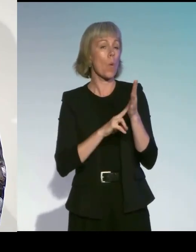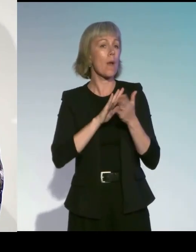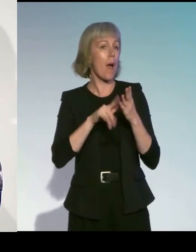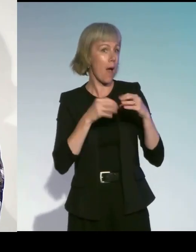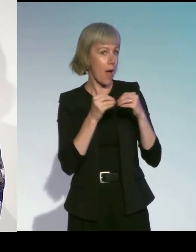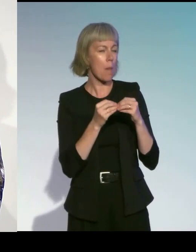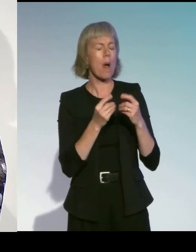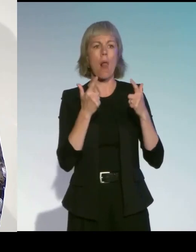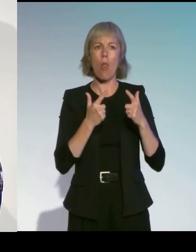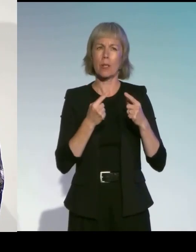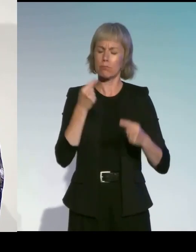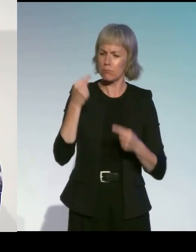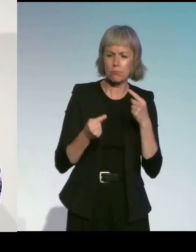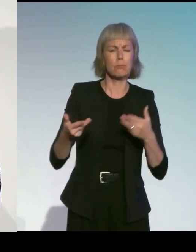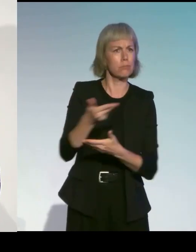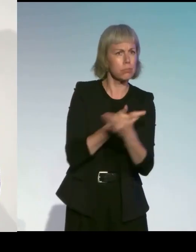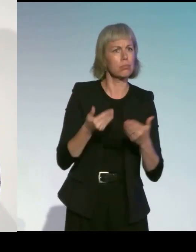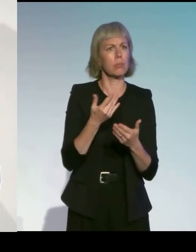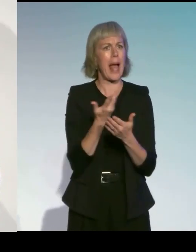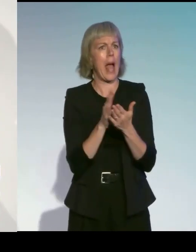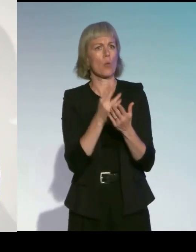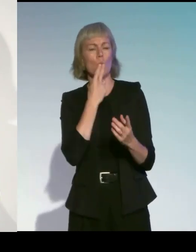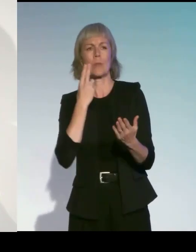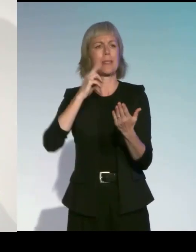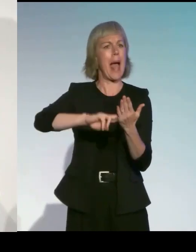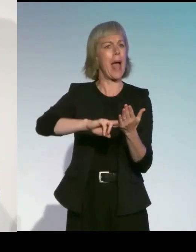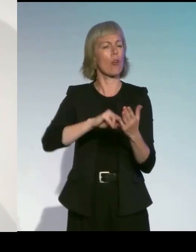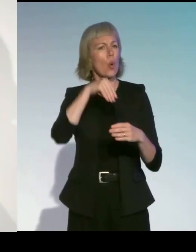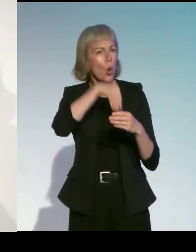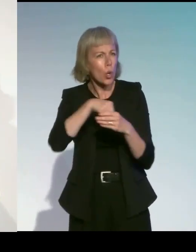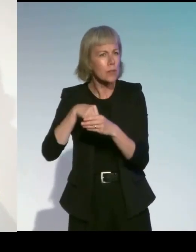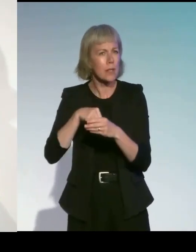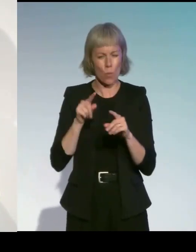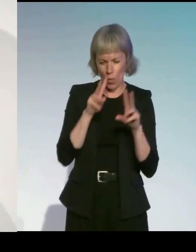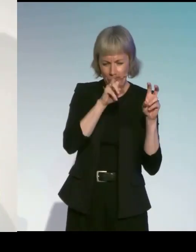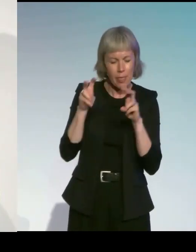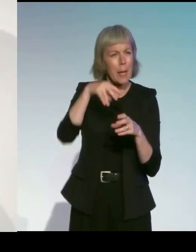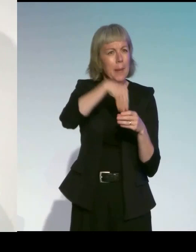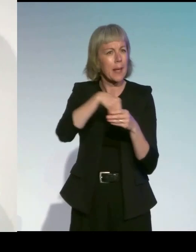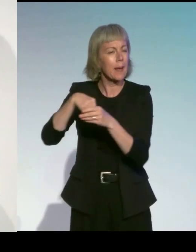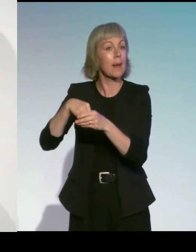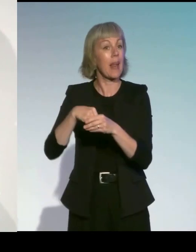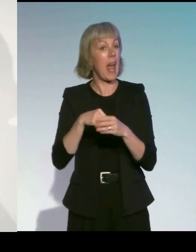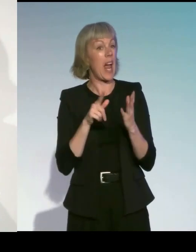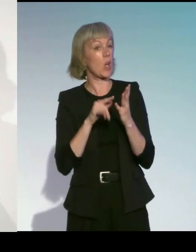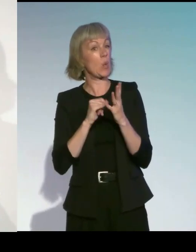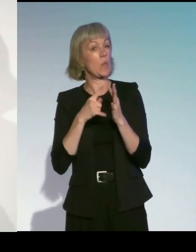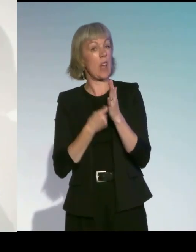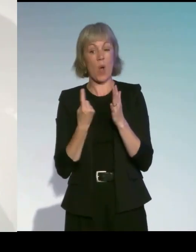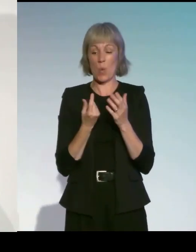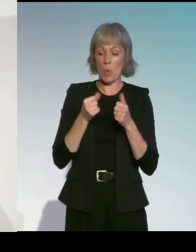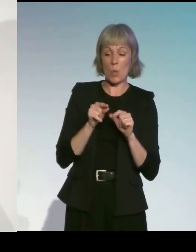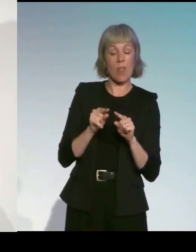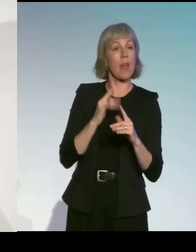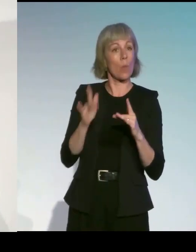a lot of contestation around what kind of tags there are for content, and users being able to create their own tags and to